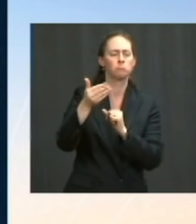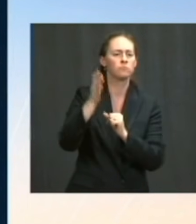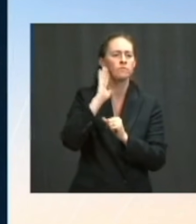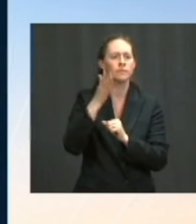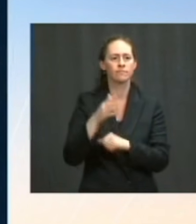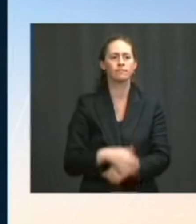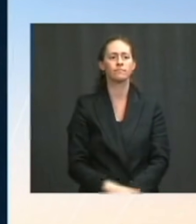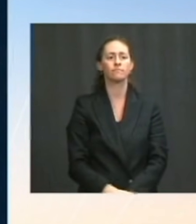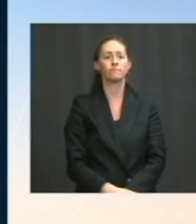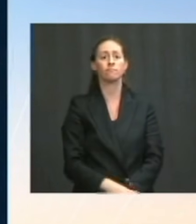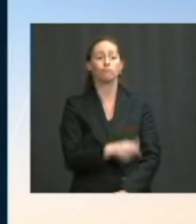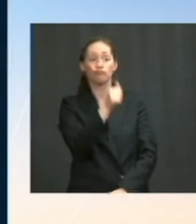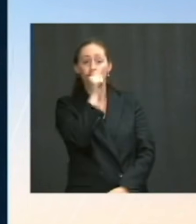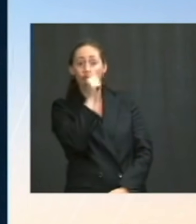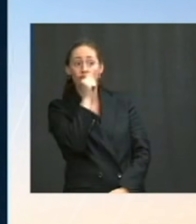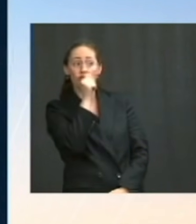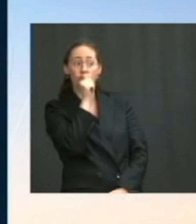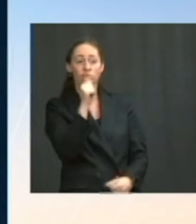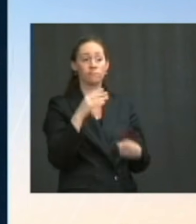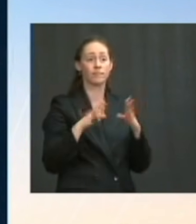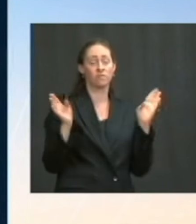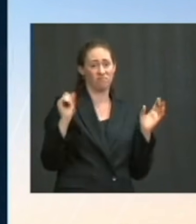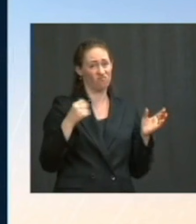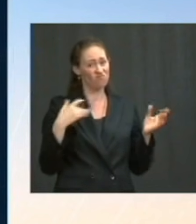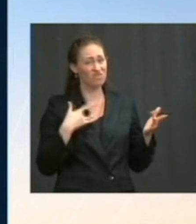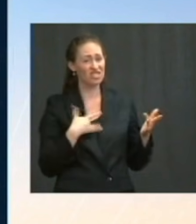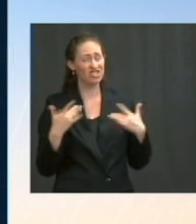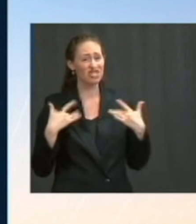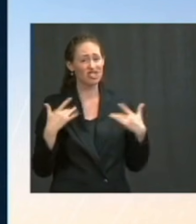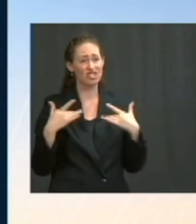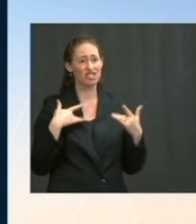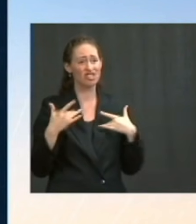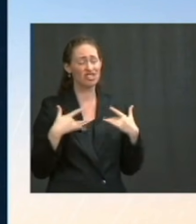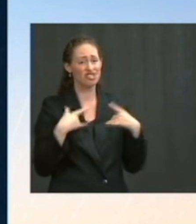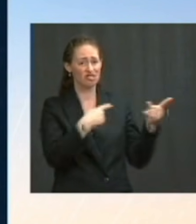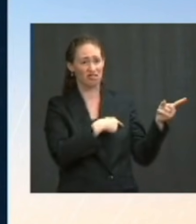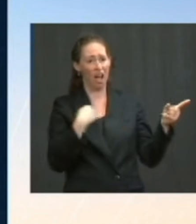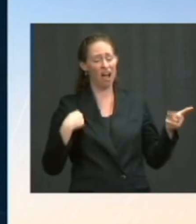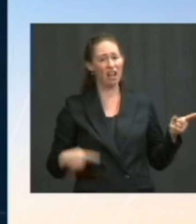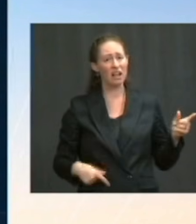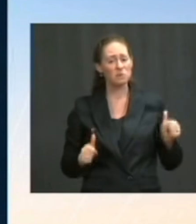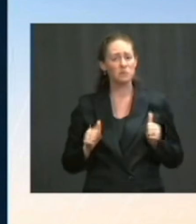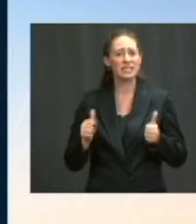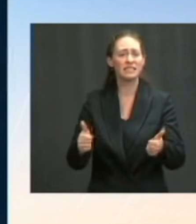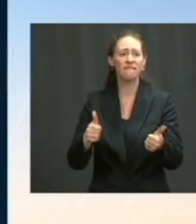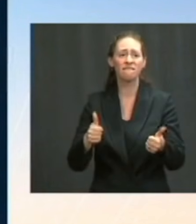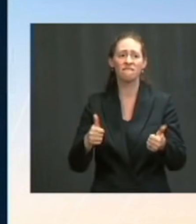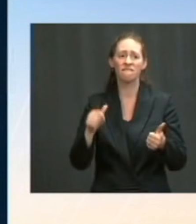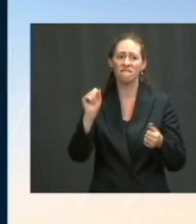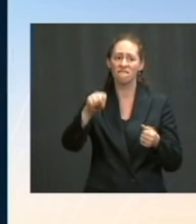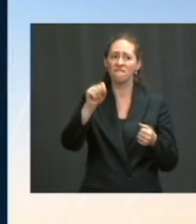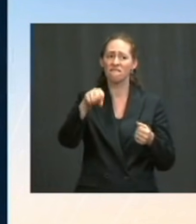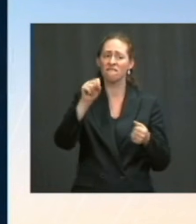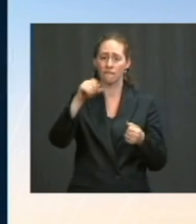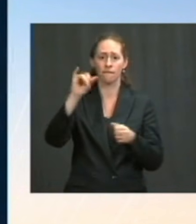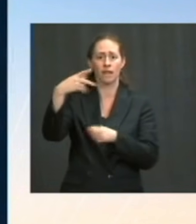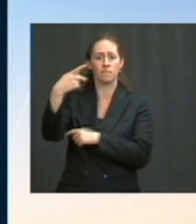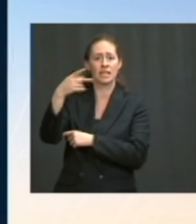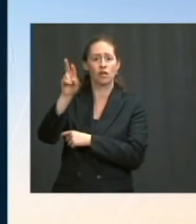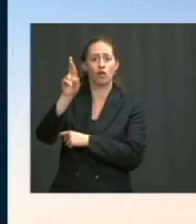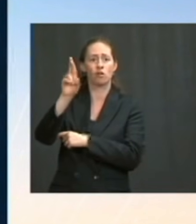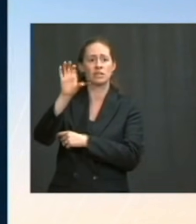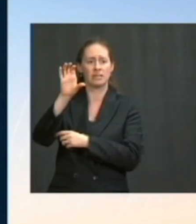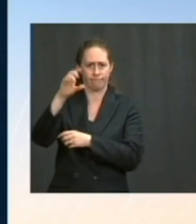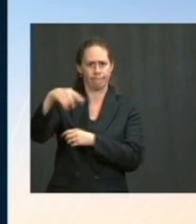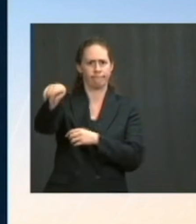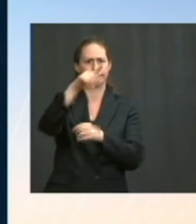concerns about China's aggressions toward Taiwan, and the PRC has taken increasingly coercive action to undercut democracy